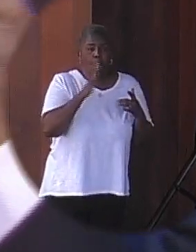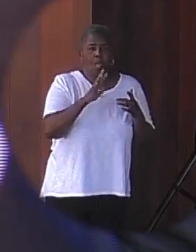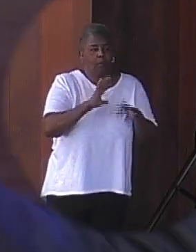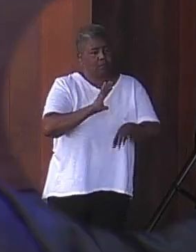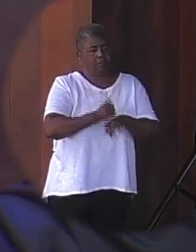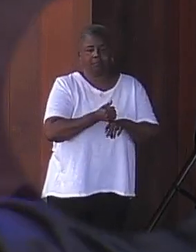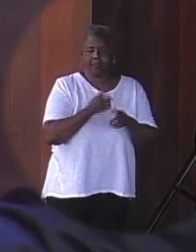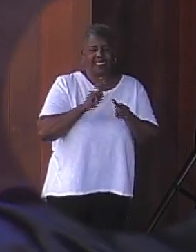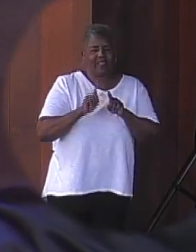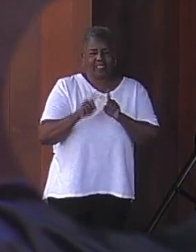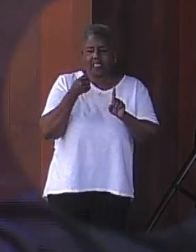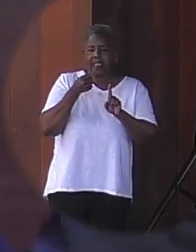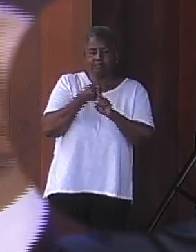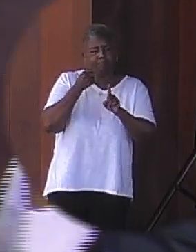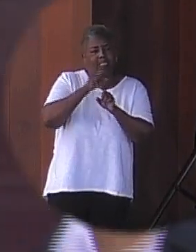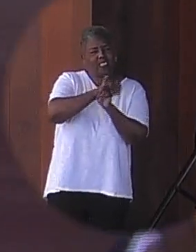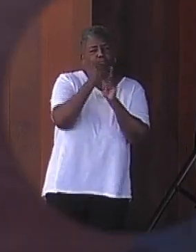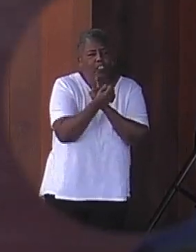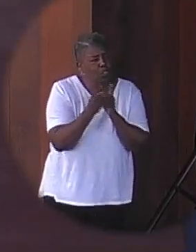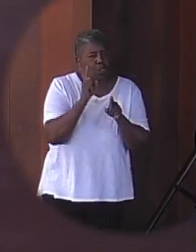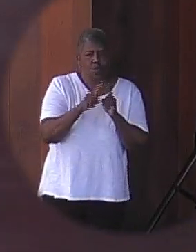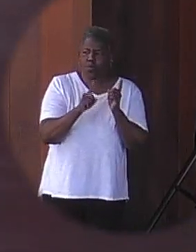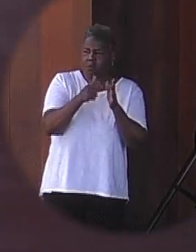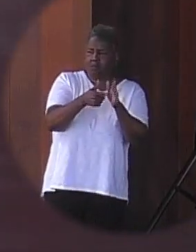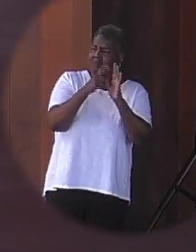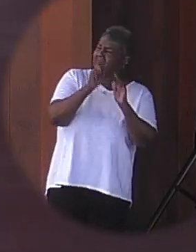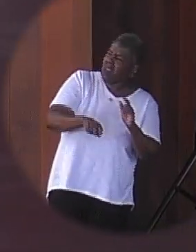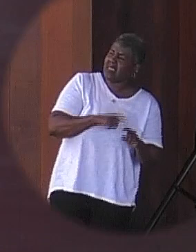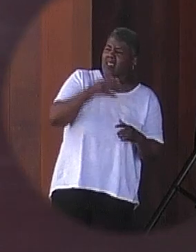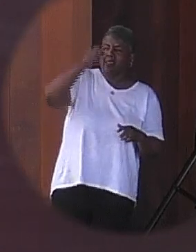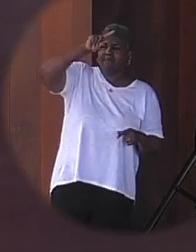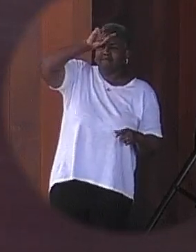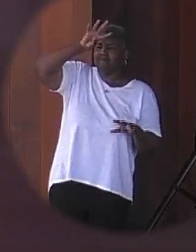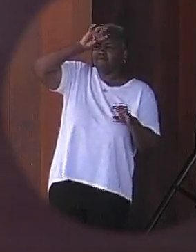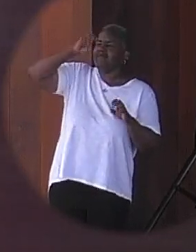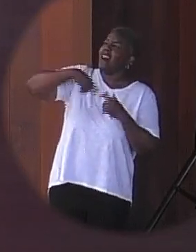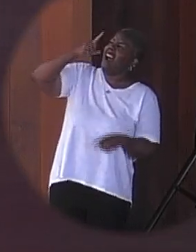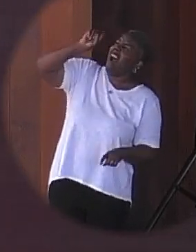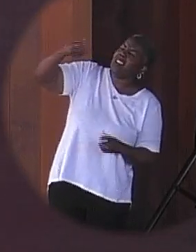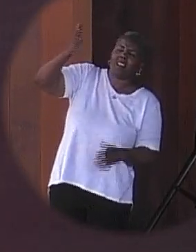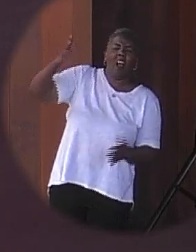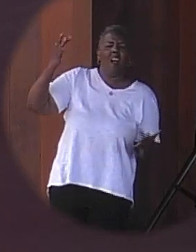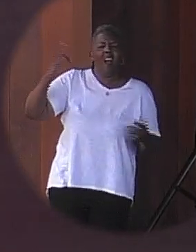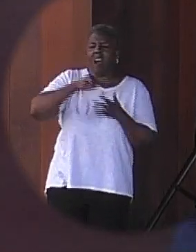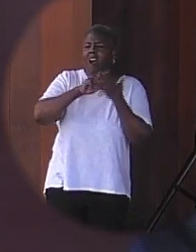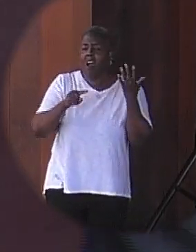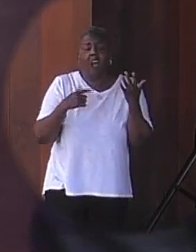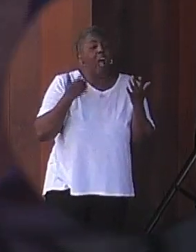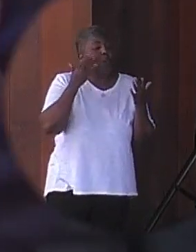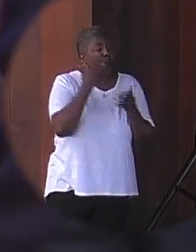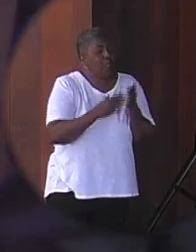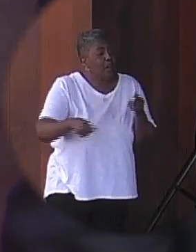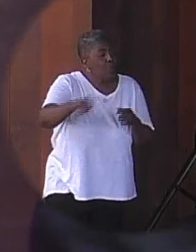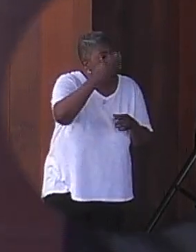in situations where you can't help but to ask God questions. Listen, I know some of you